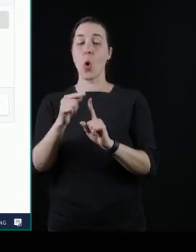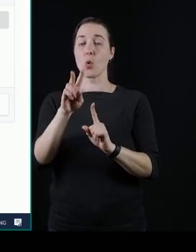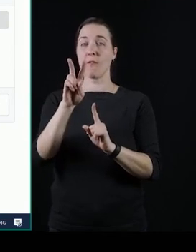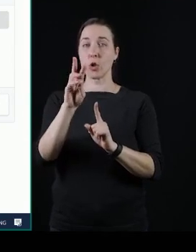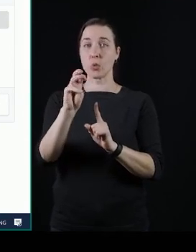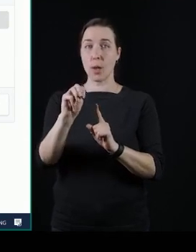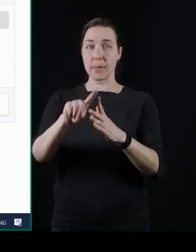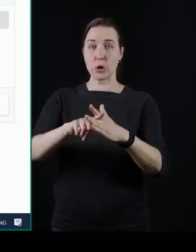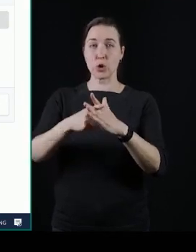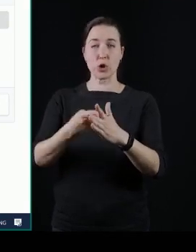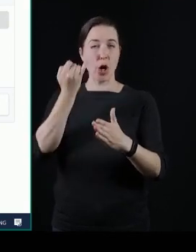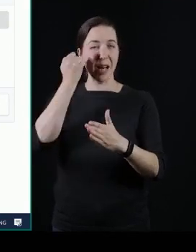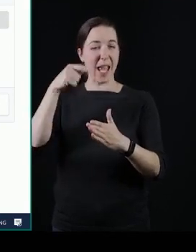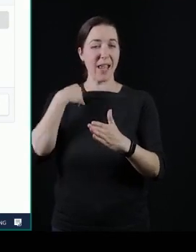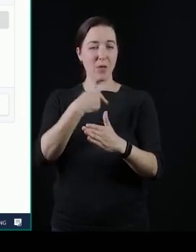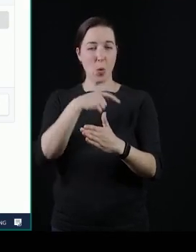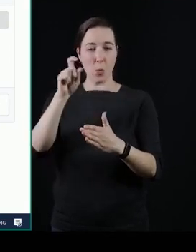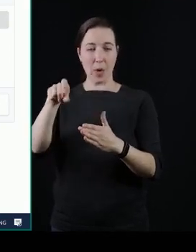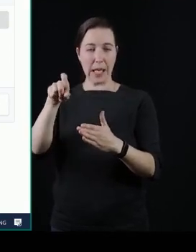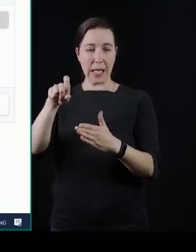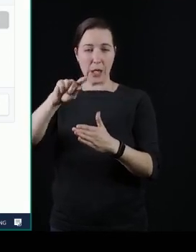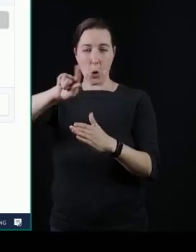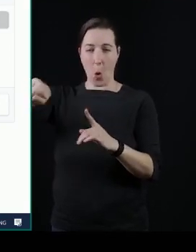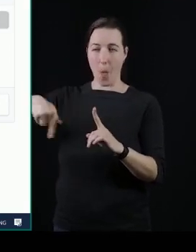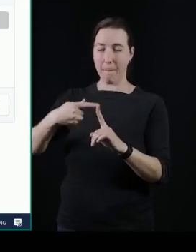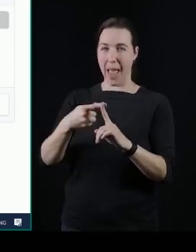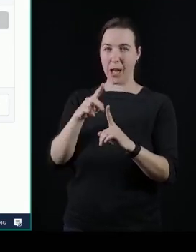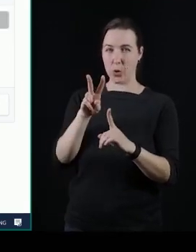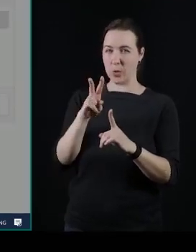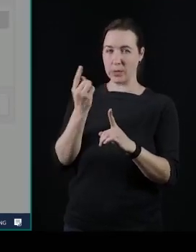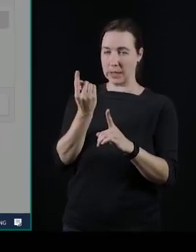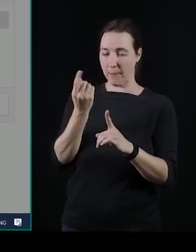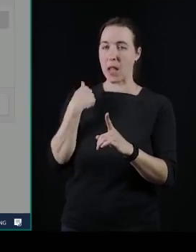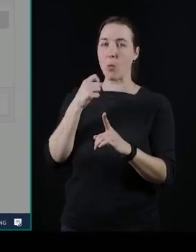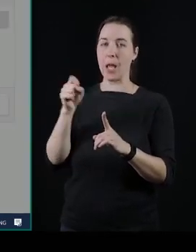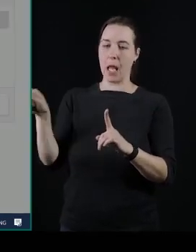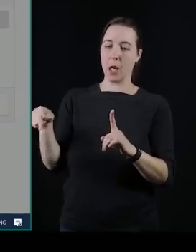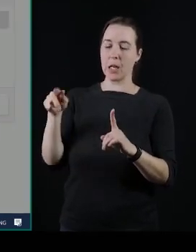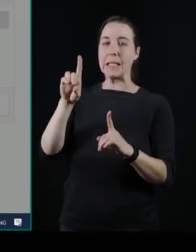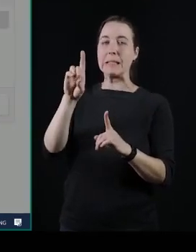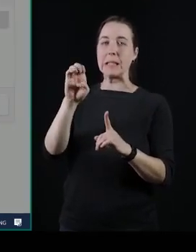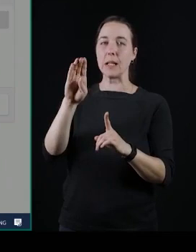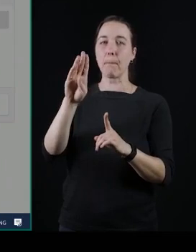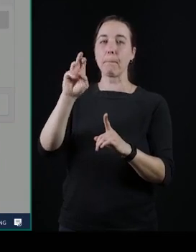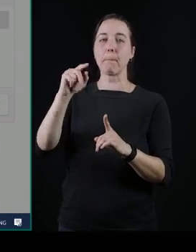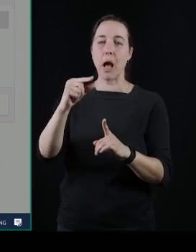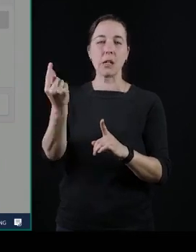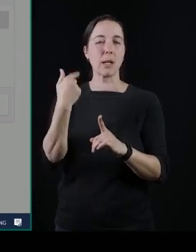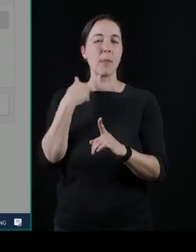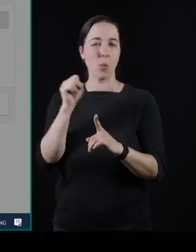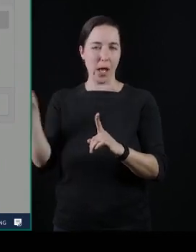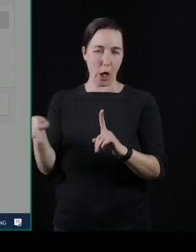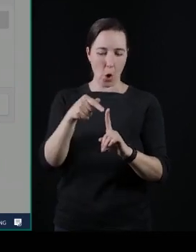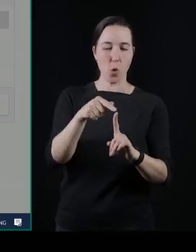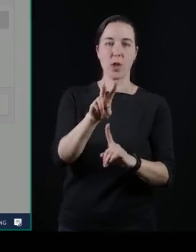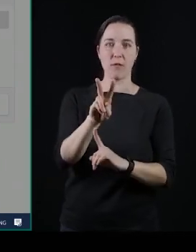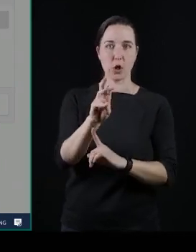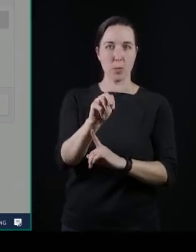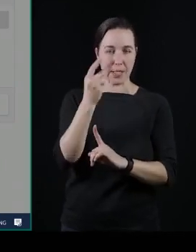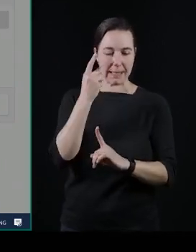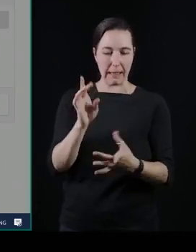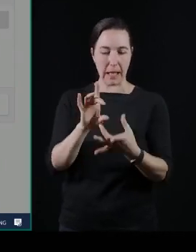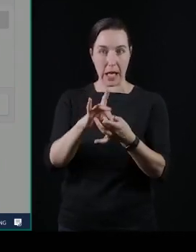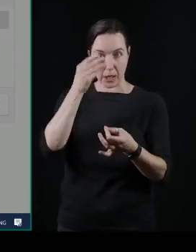go to virtual machines tab. If we need to debug something, we can easily connect to the virtual machine, getting SSH connection information